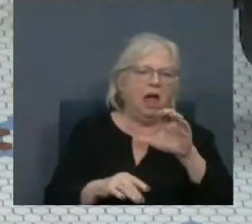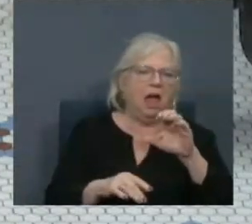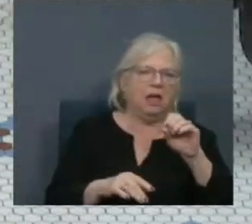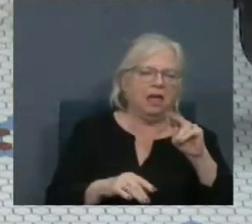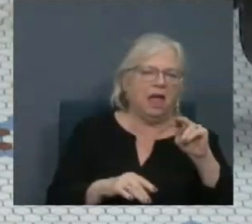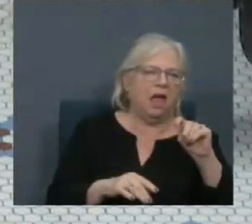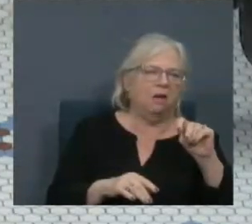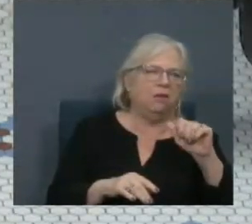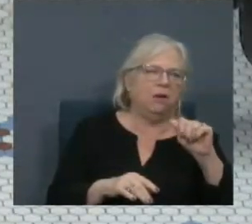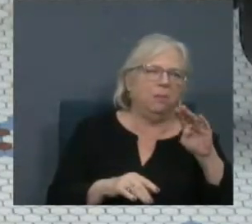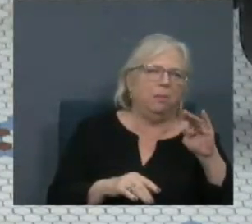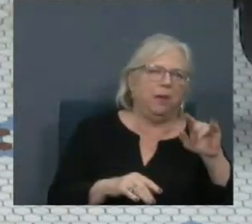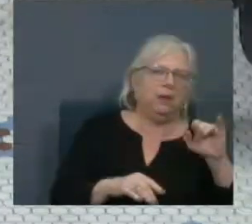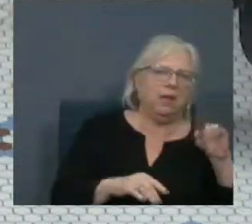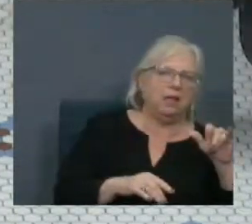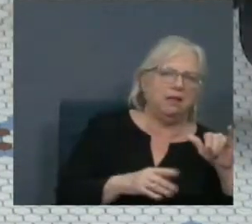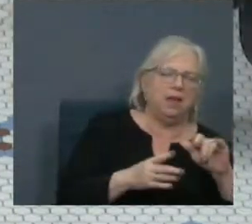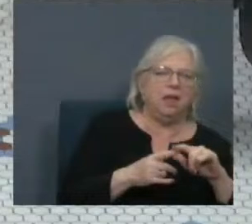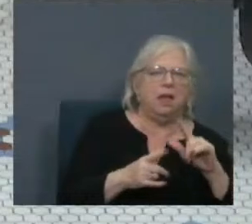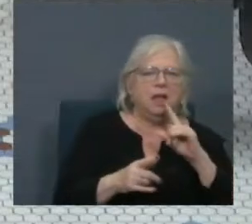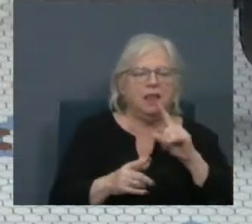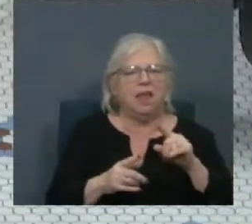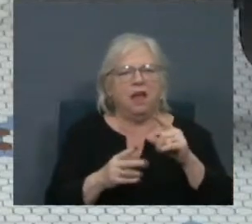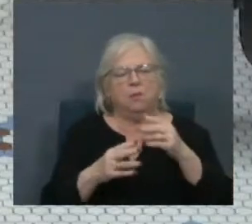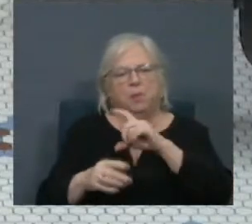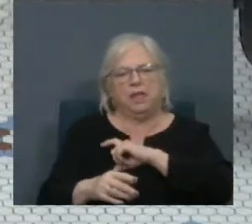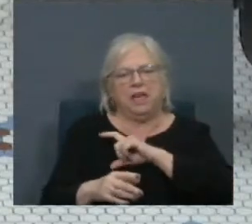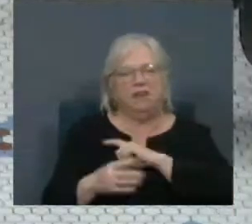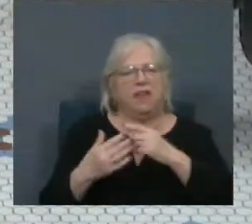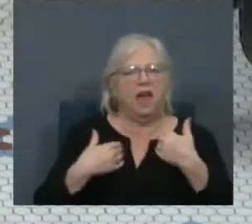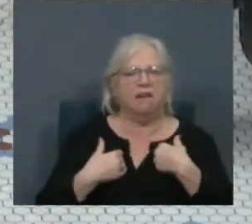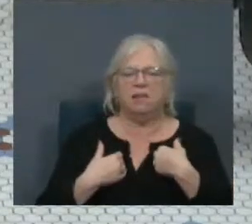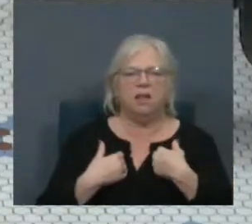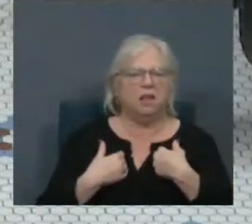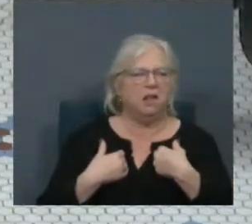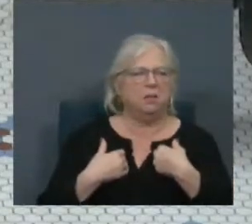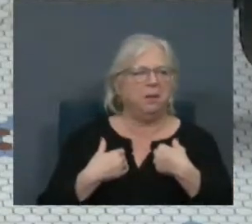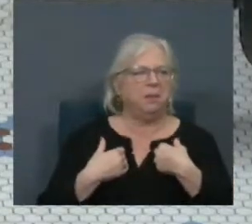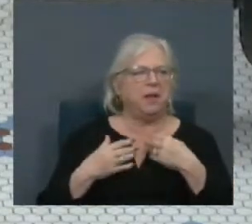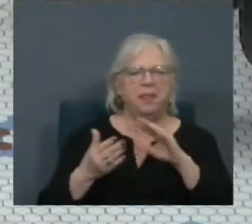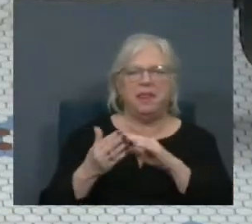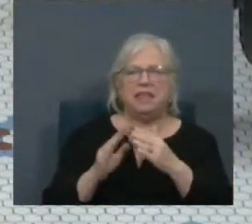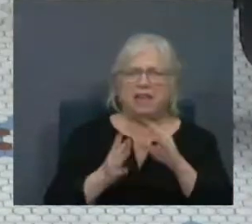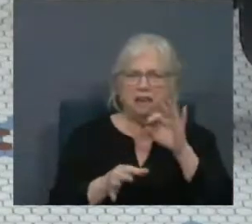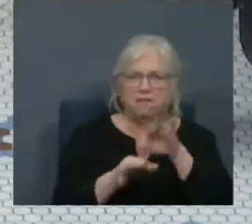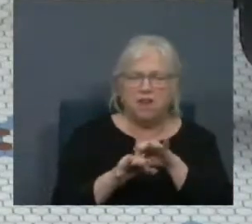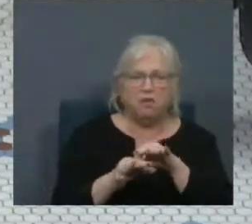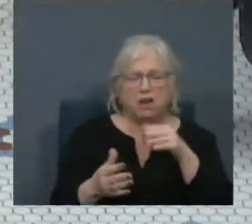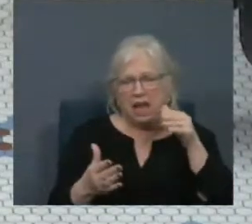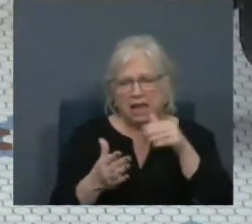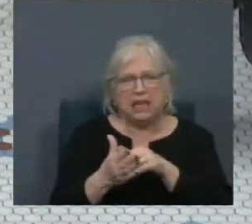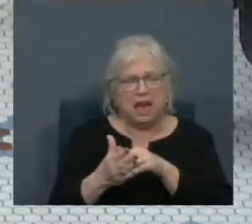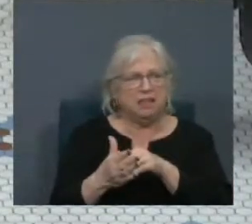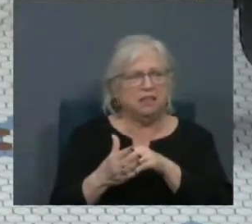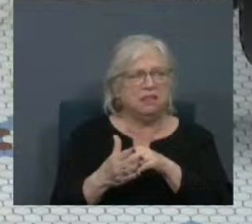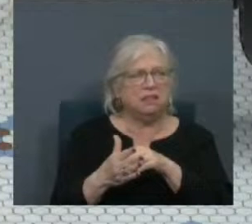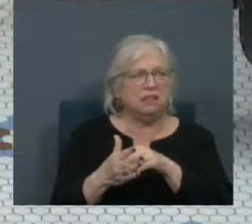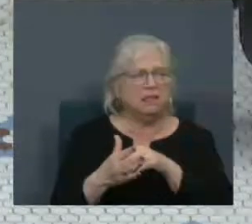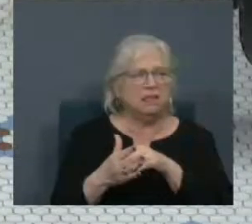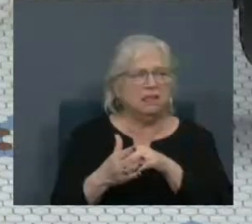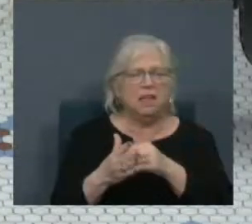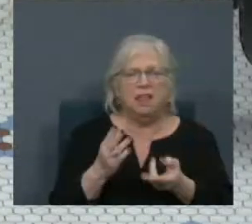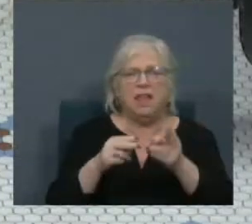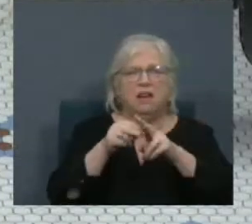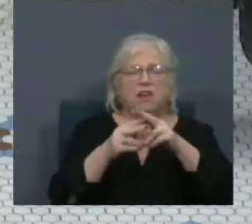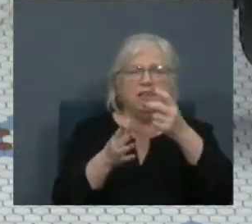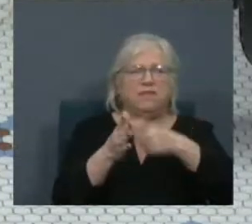hold police officers. I mean, the city voted against the